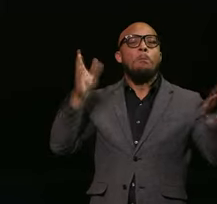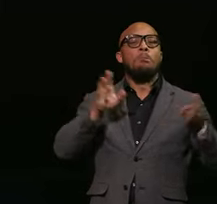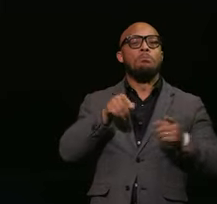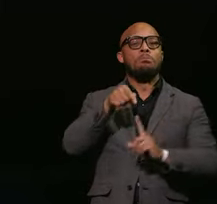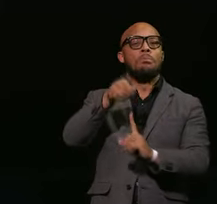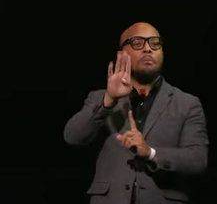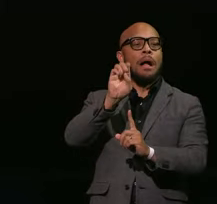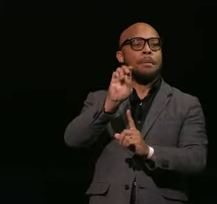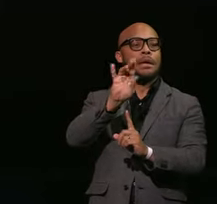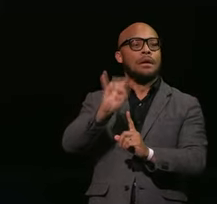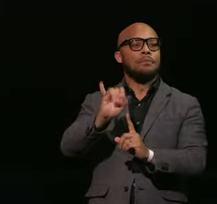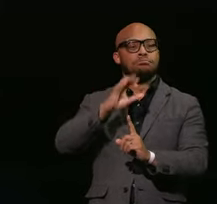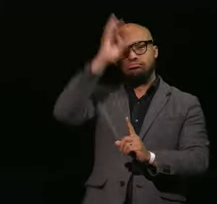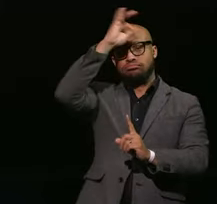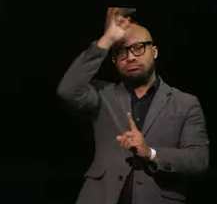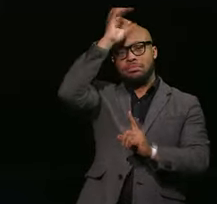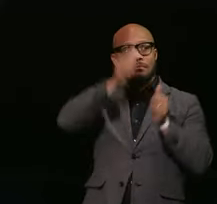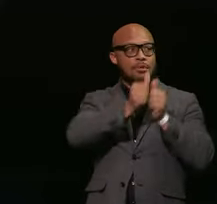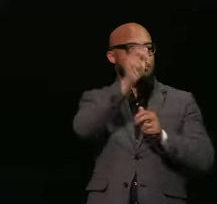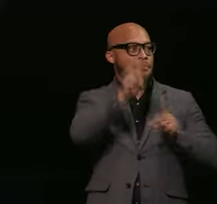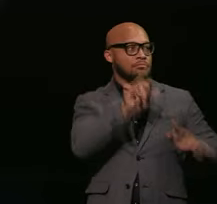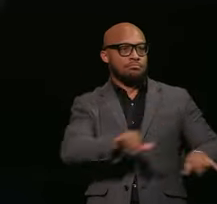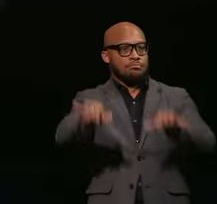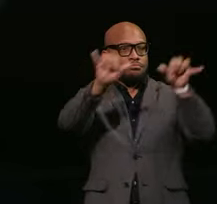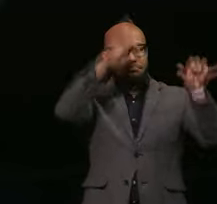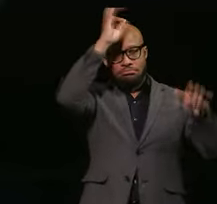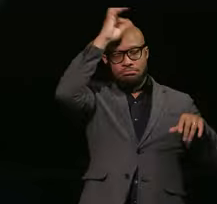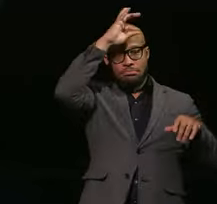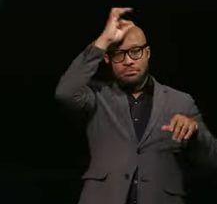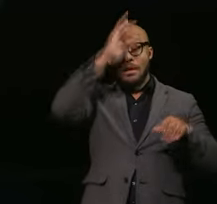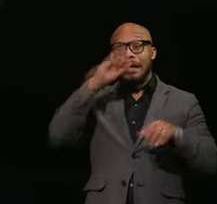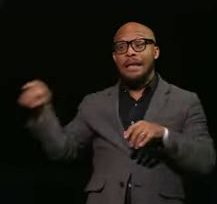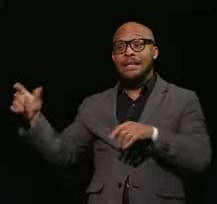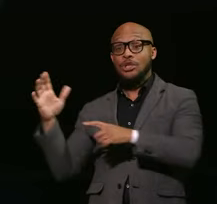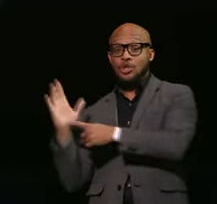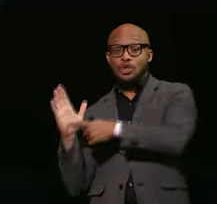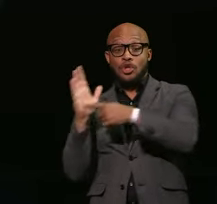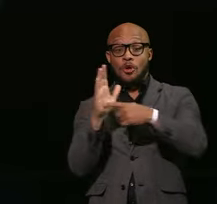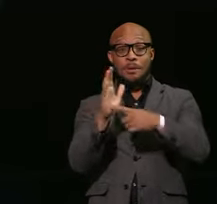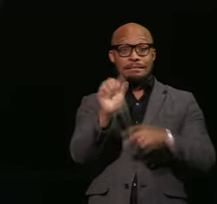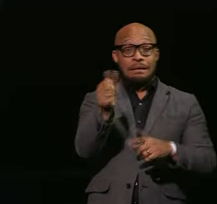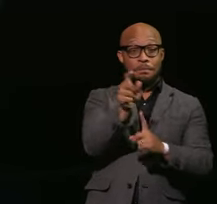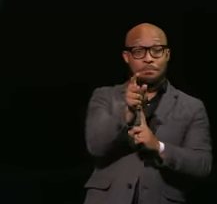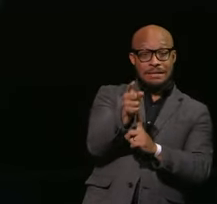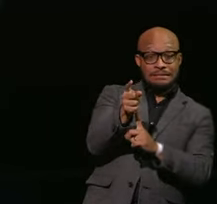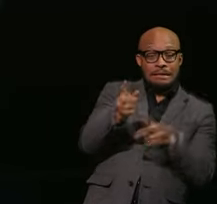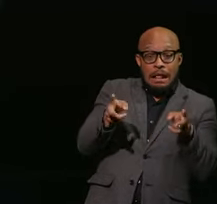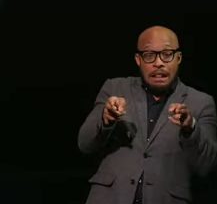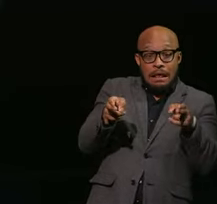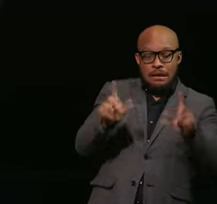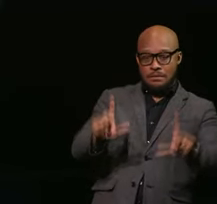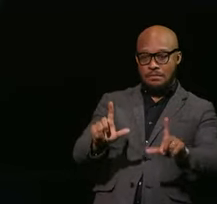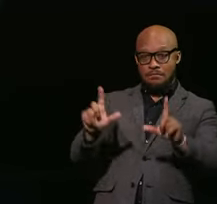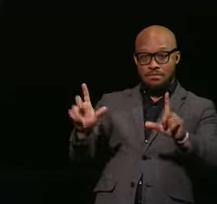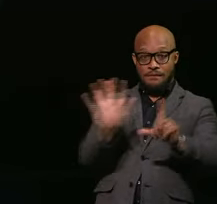footage, and I was just completely knocked out by, as Moses just said, his incredible charisma, by Bobby, by the pair of them, by the